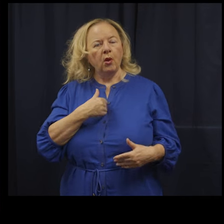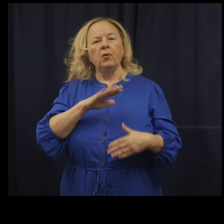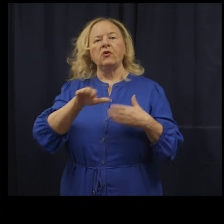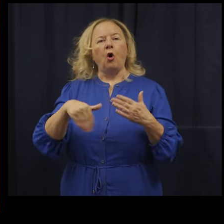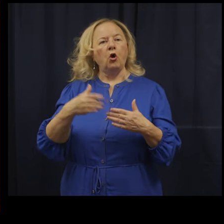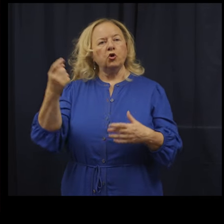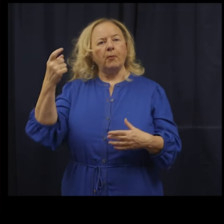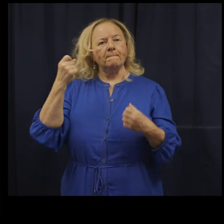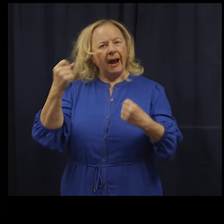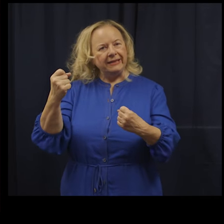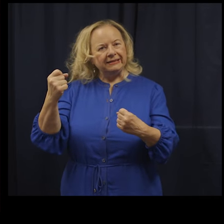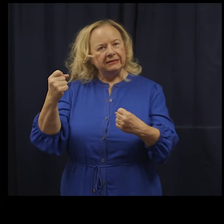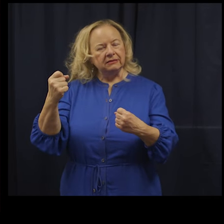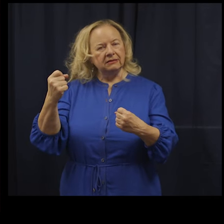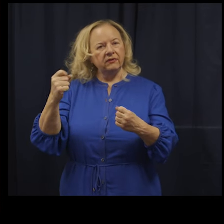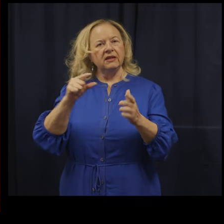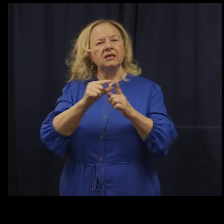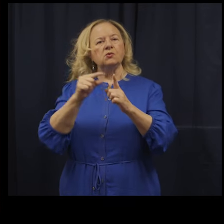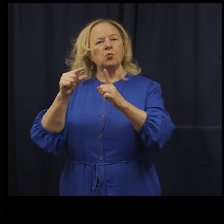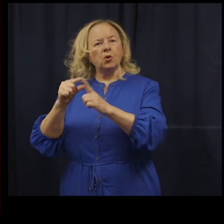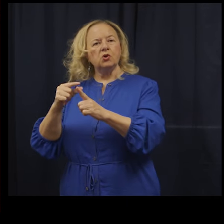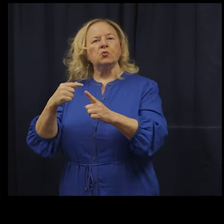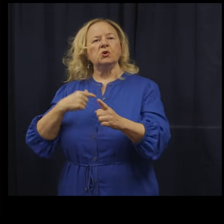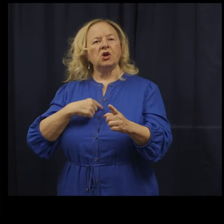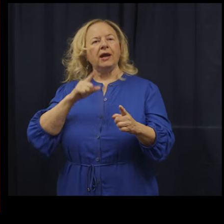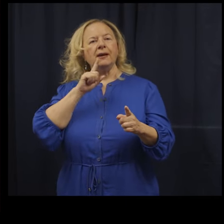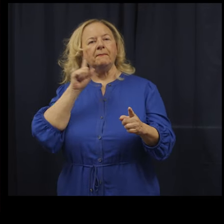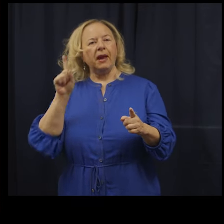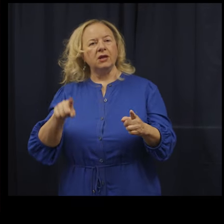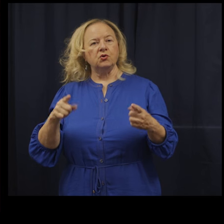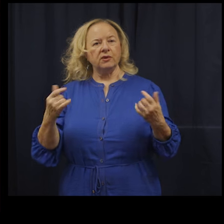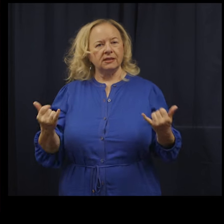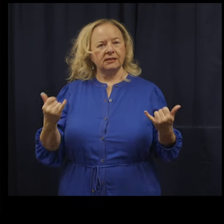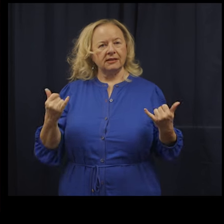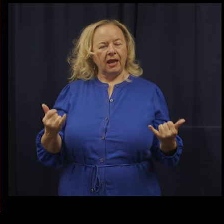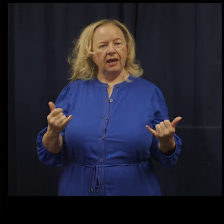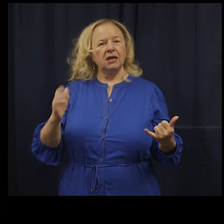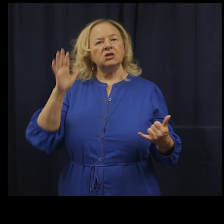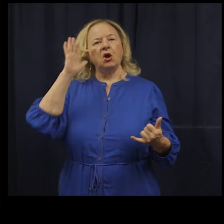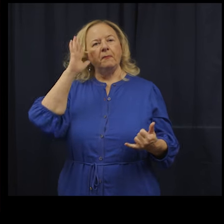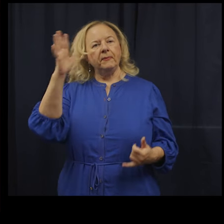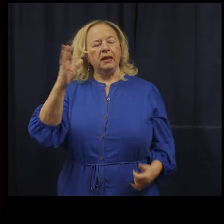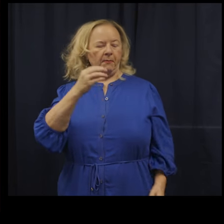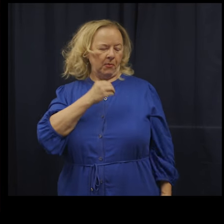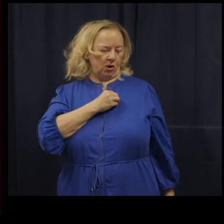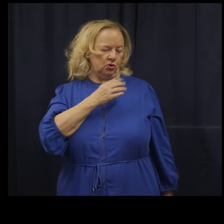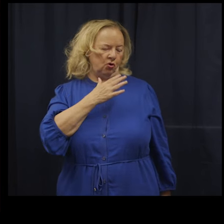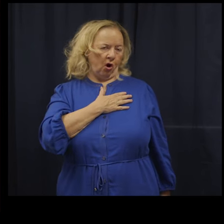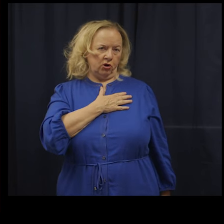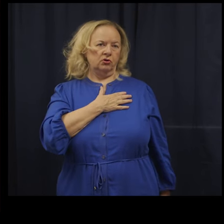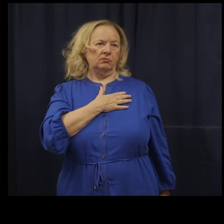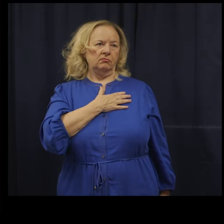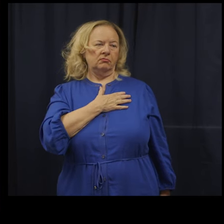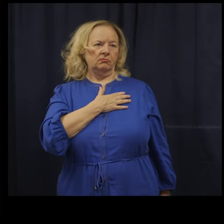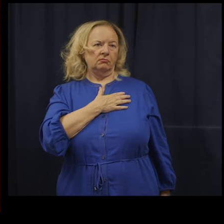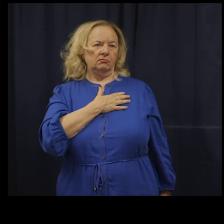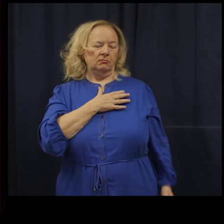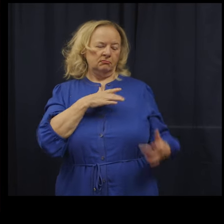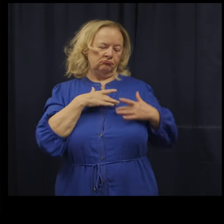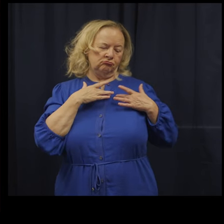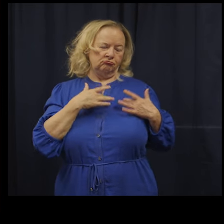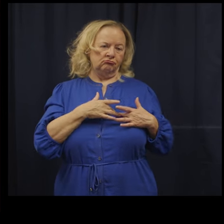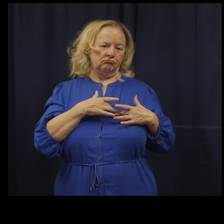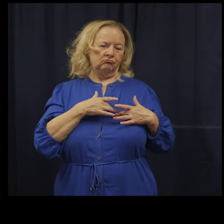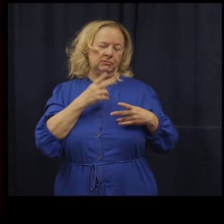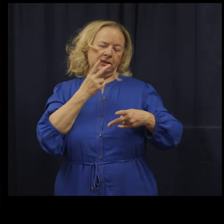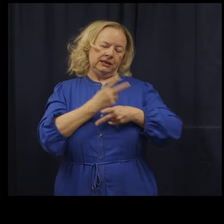and with all your might. And these words which I command you this day shall be upon your heart. And you shall